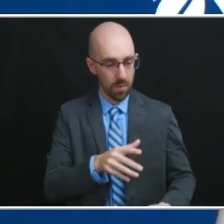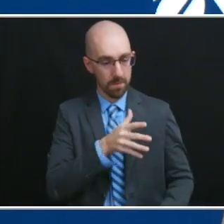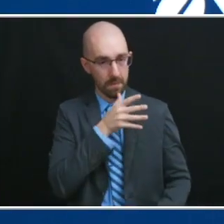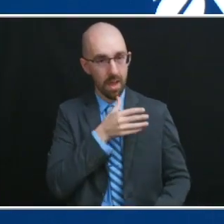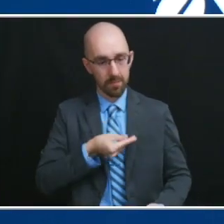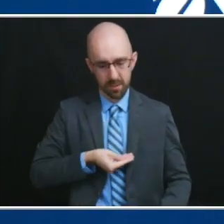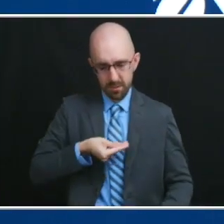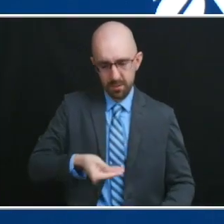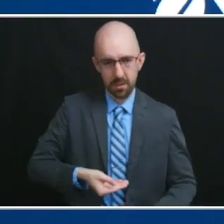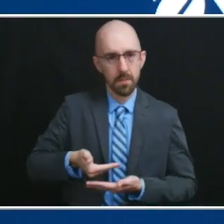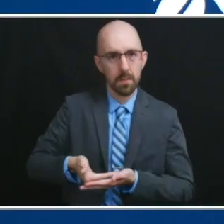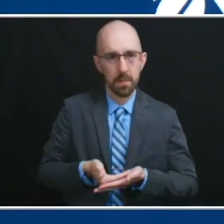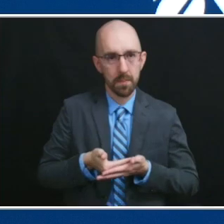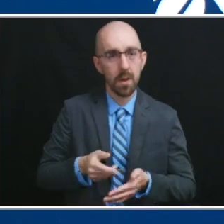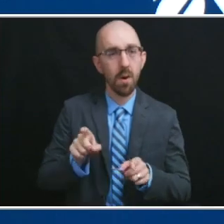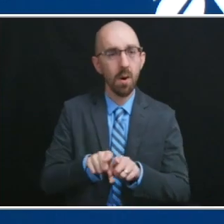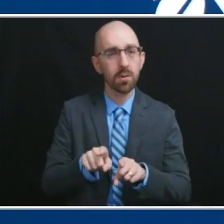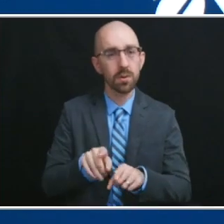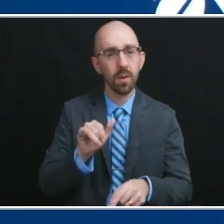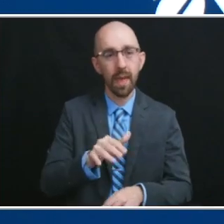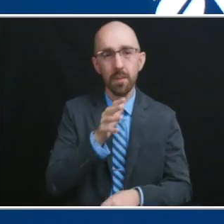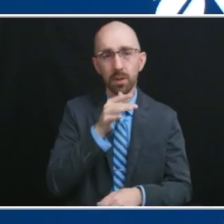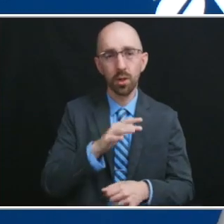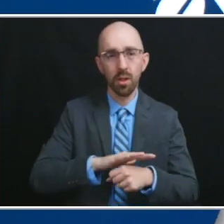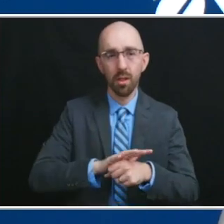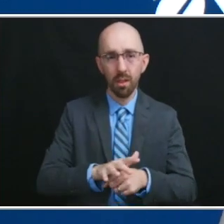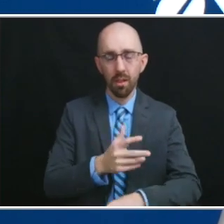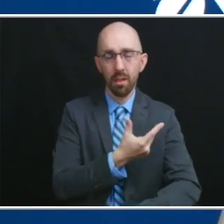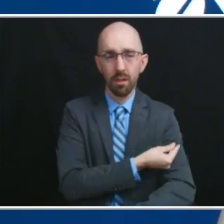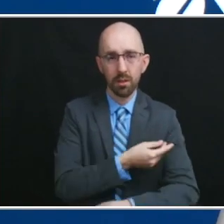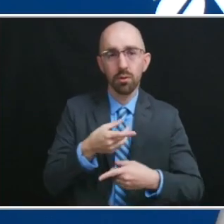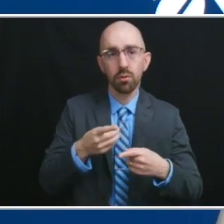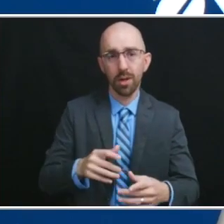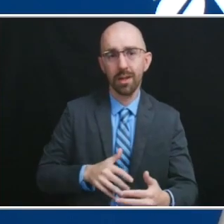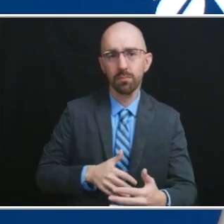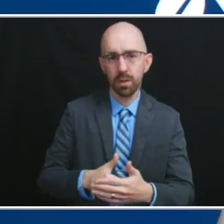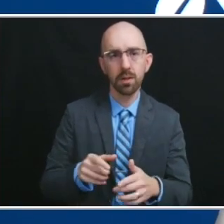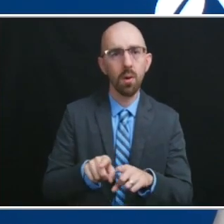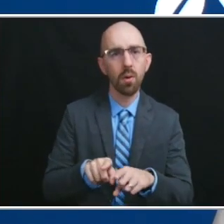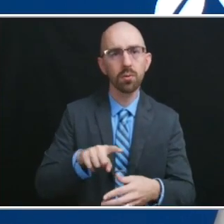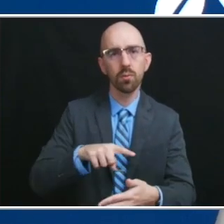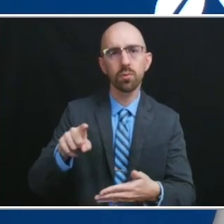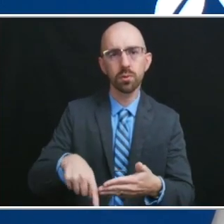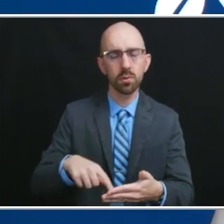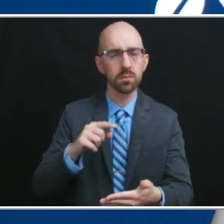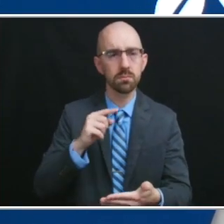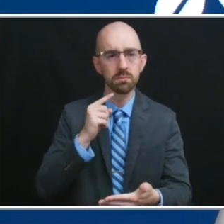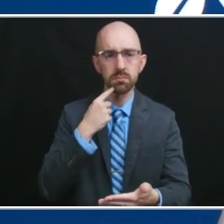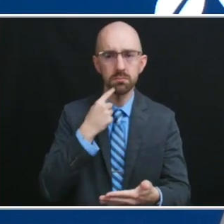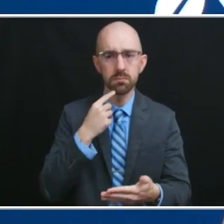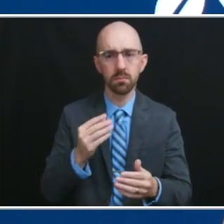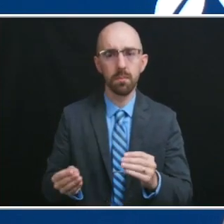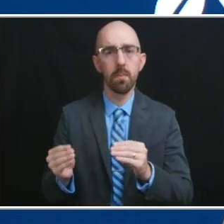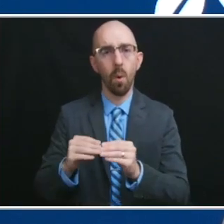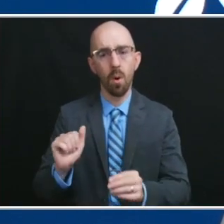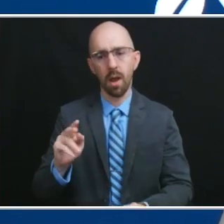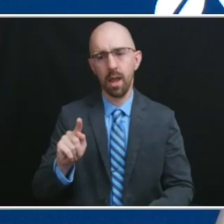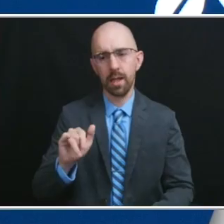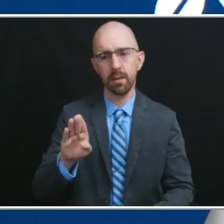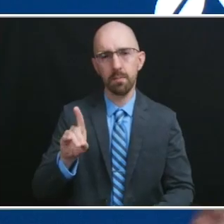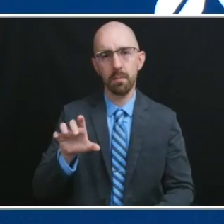maternal COVID-19 vaccination during pregnancy also results in significantly greater antibody